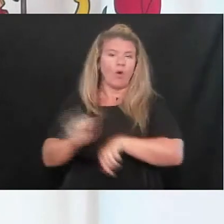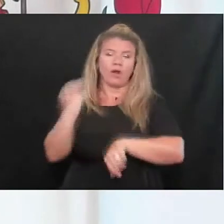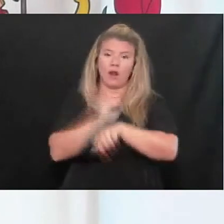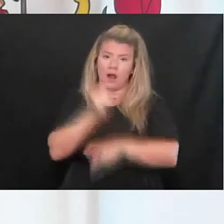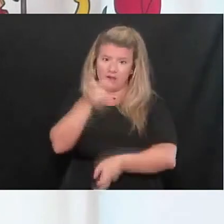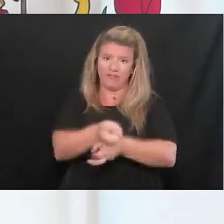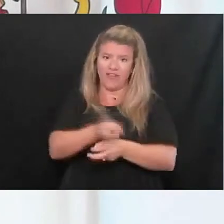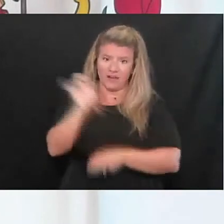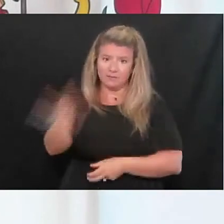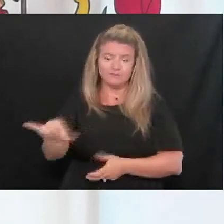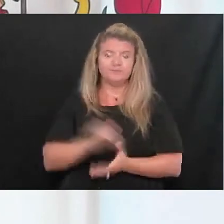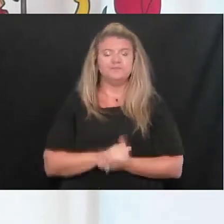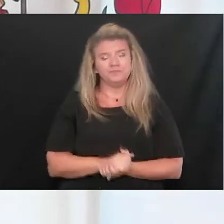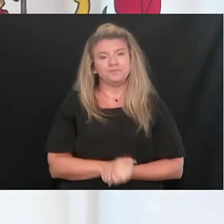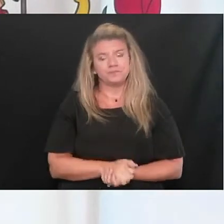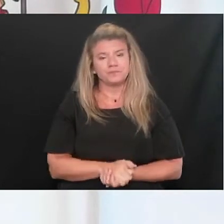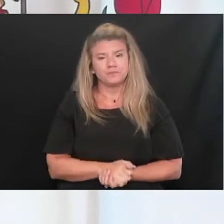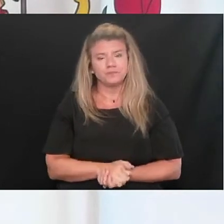and